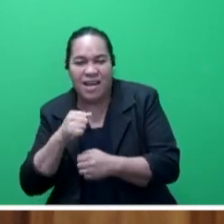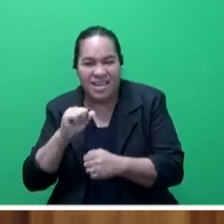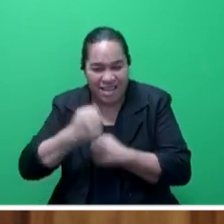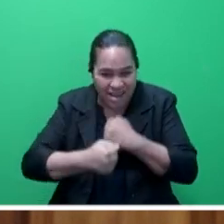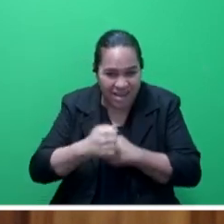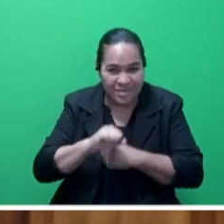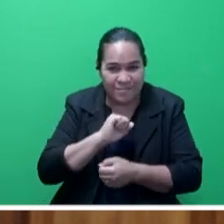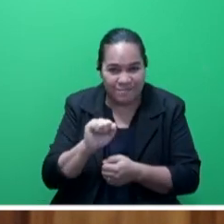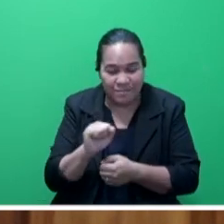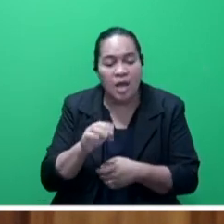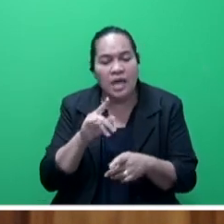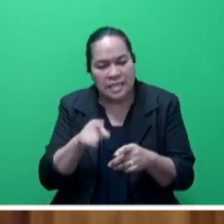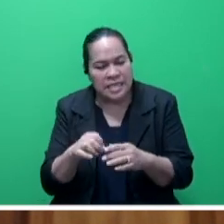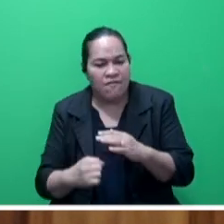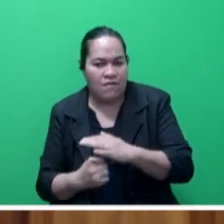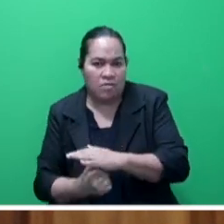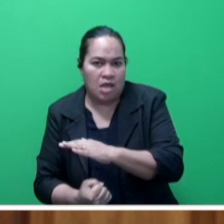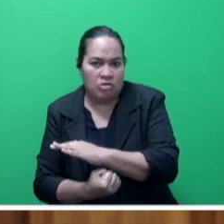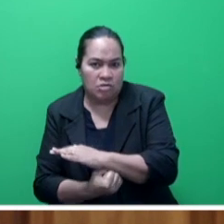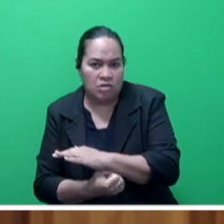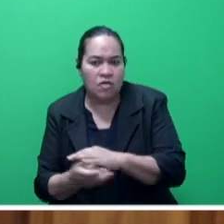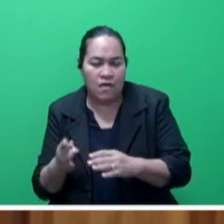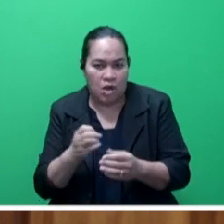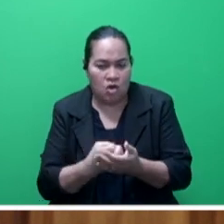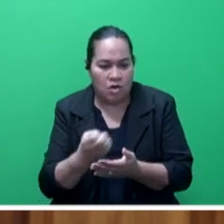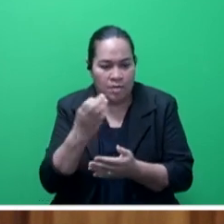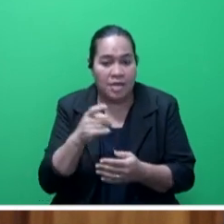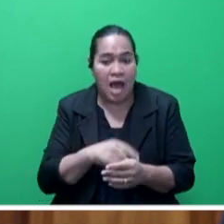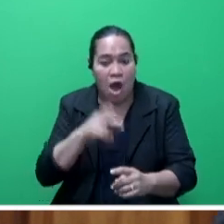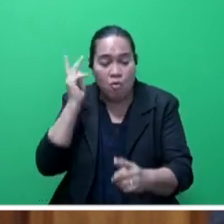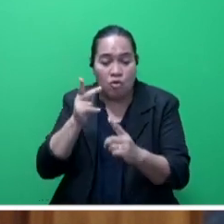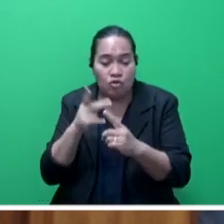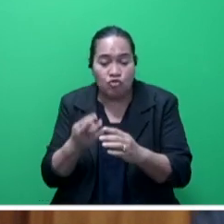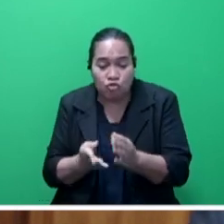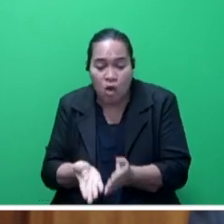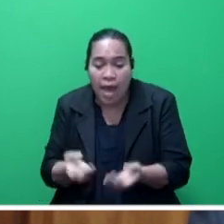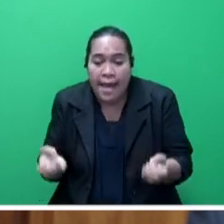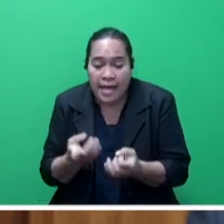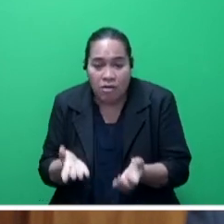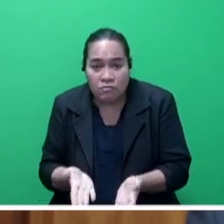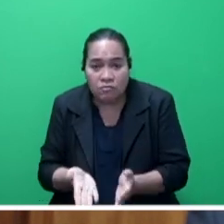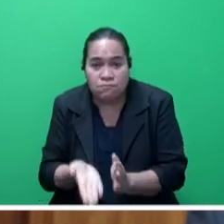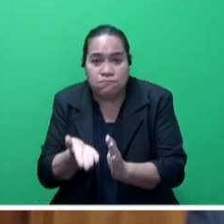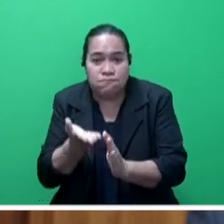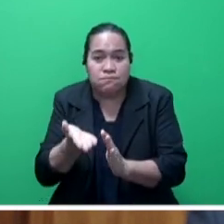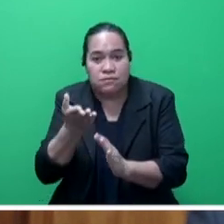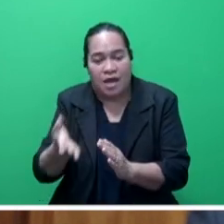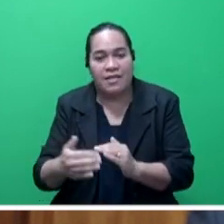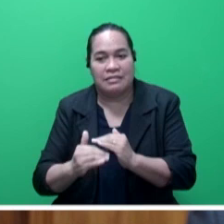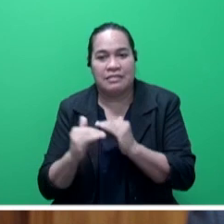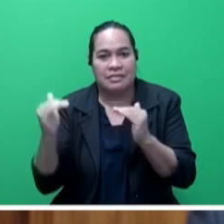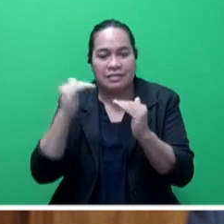of our economy. Mr. Speaker, so the government's priority is to raise the productivity of MSMEs and to do so by investing